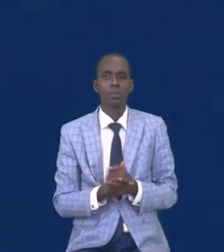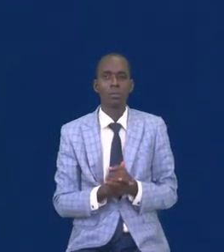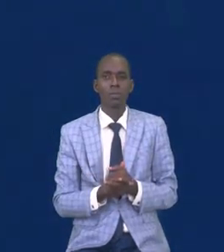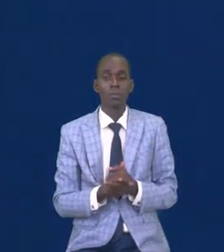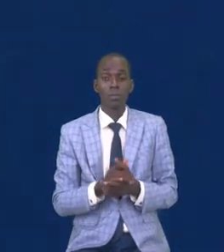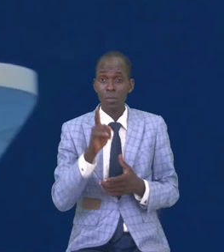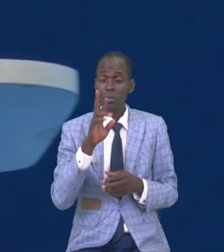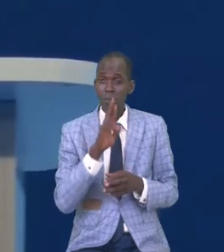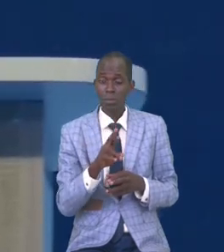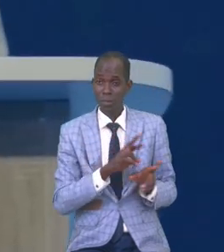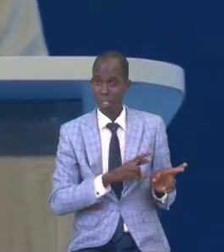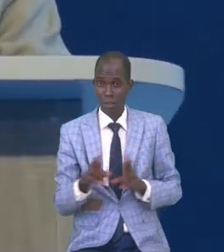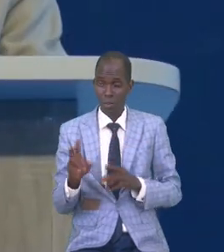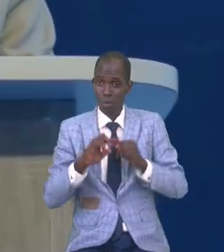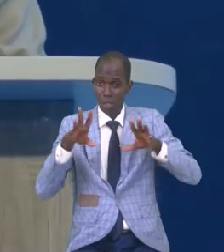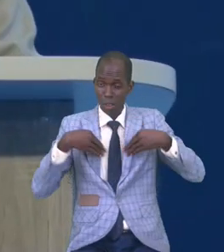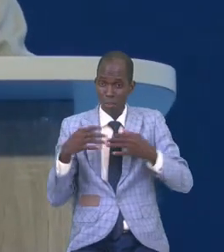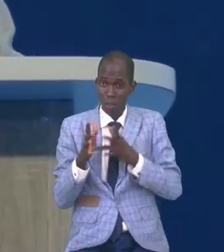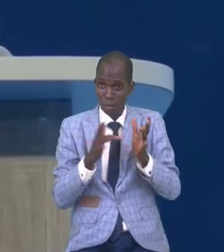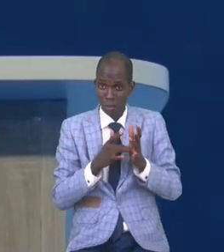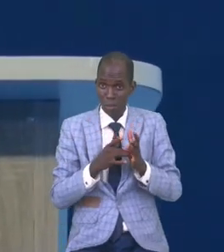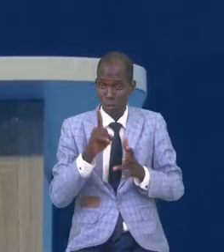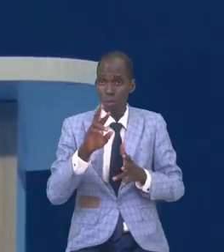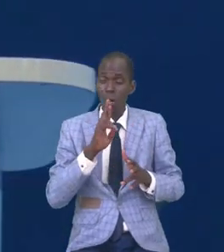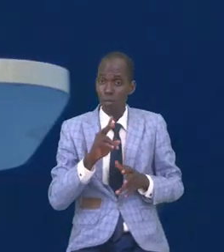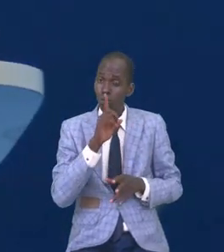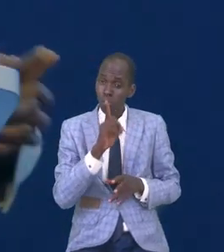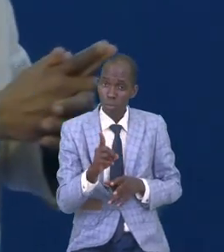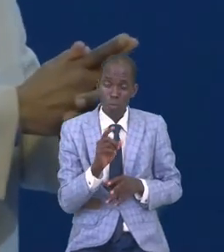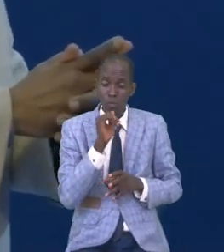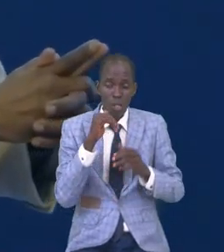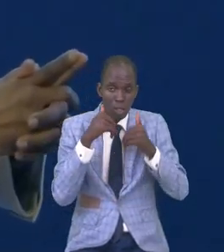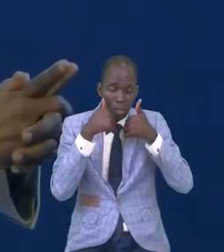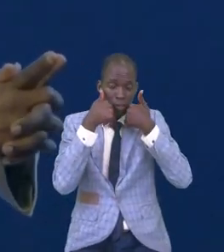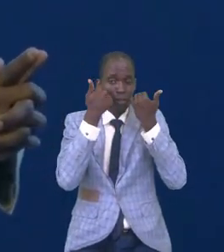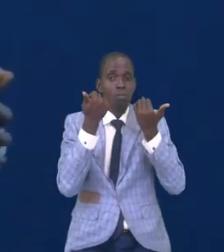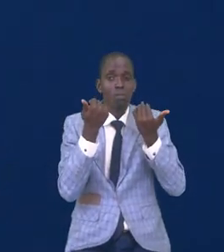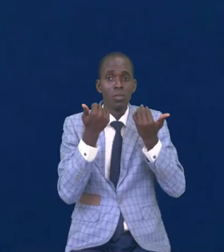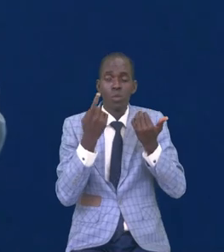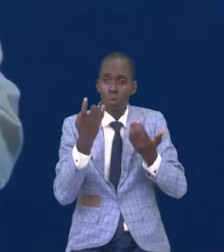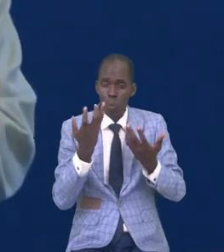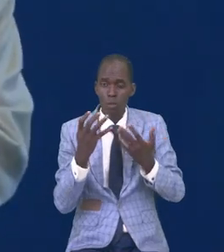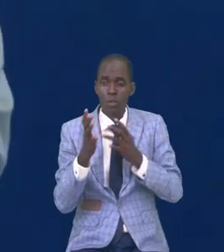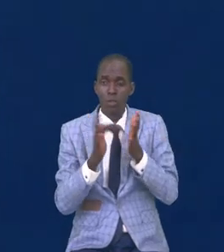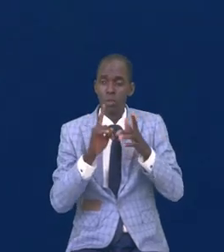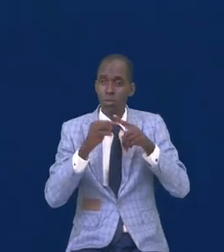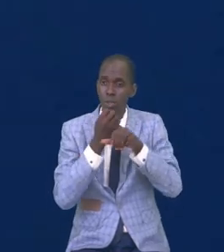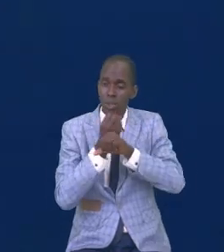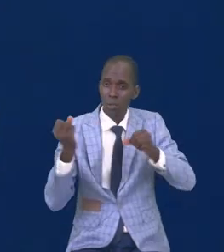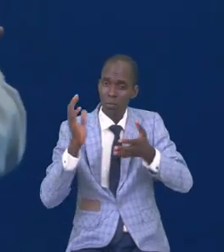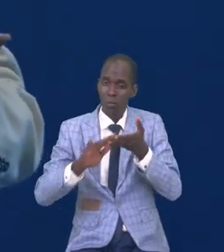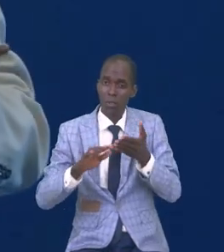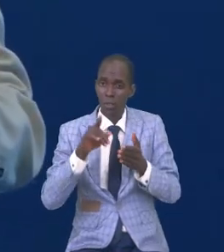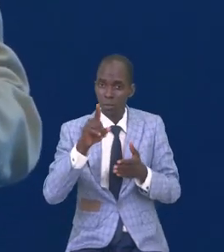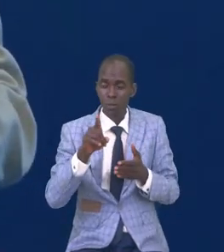If you're raising up your hand, stand up there, stand up for Jesus. Without